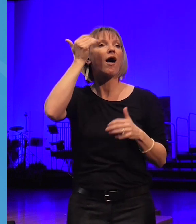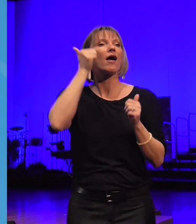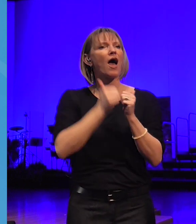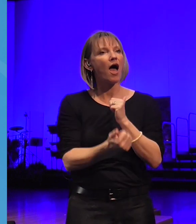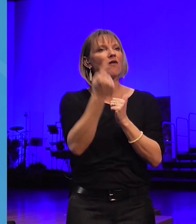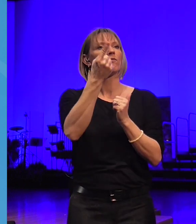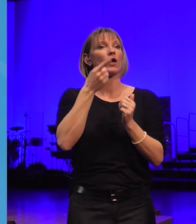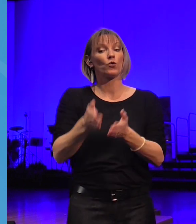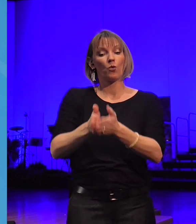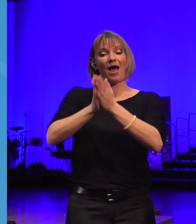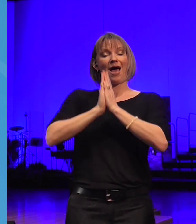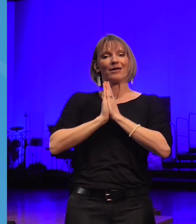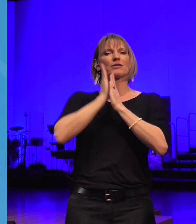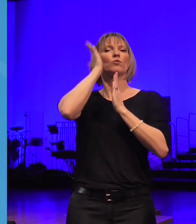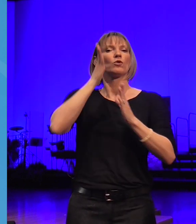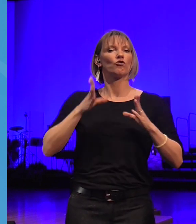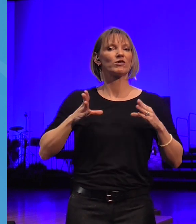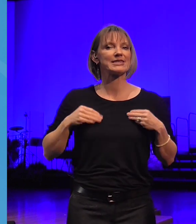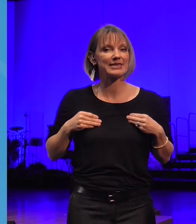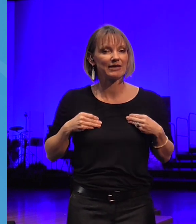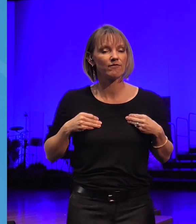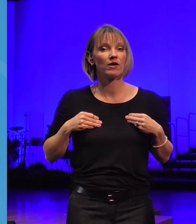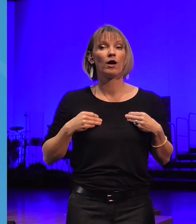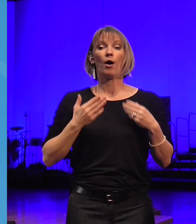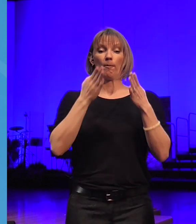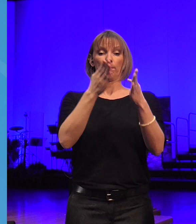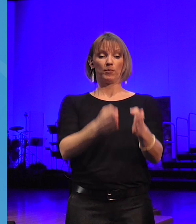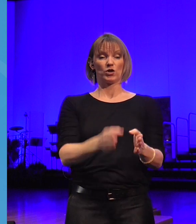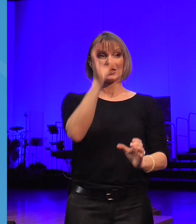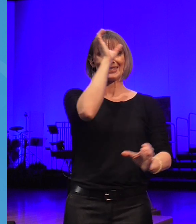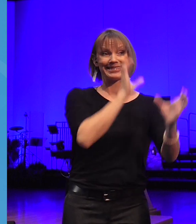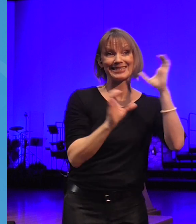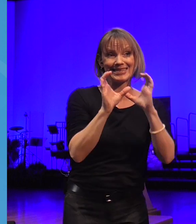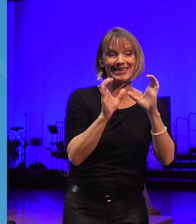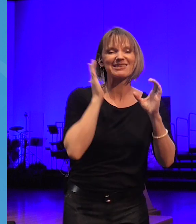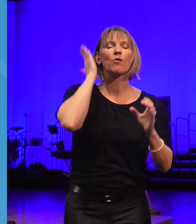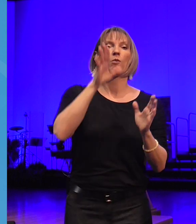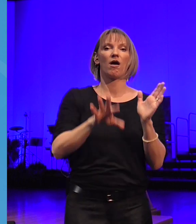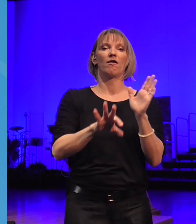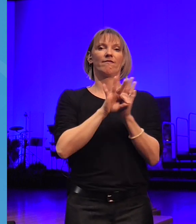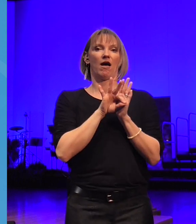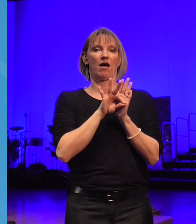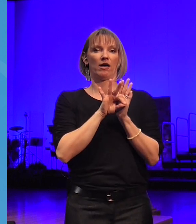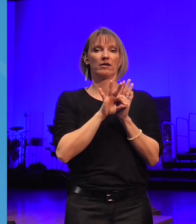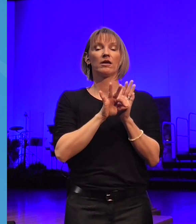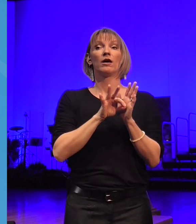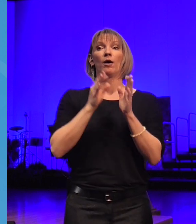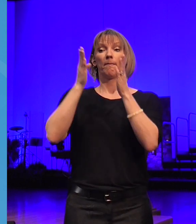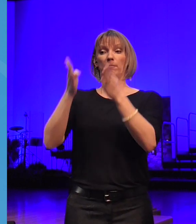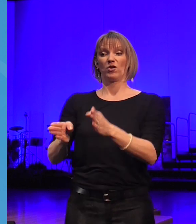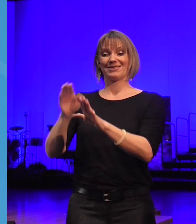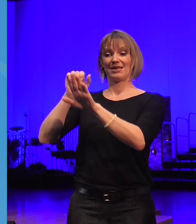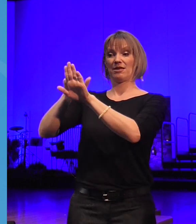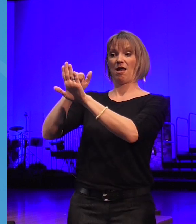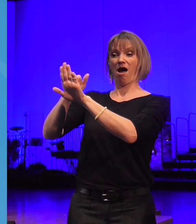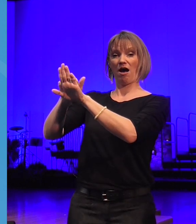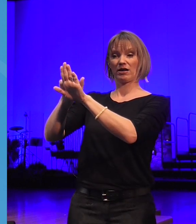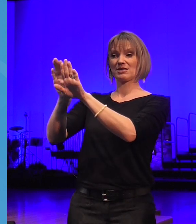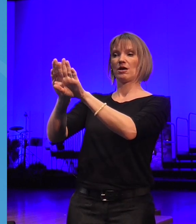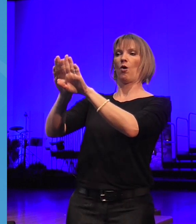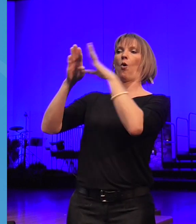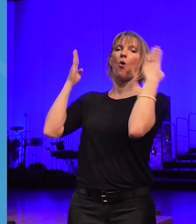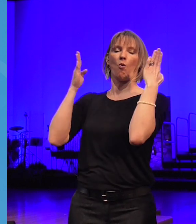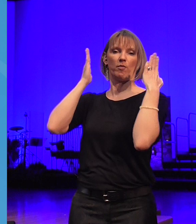everyone who asks receives. The one who seeks finds. And to the one who knocks, the door